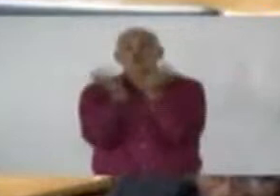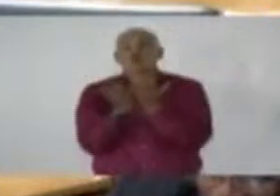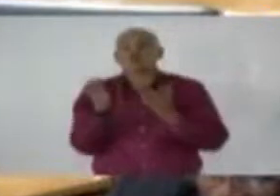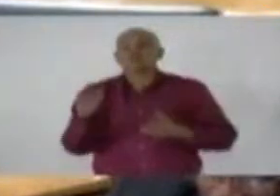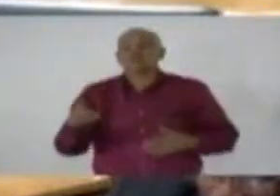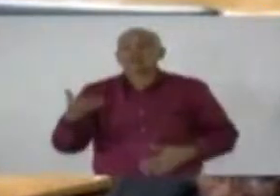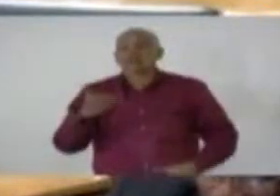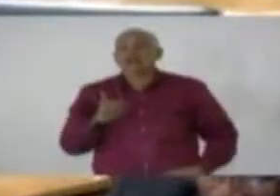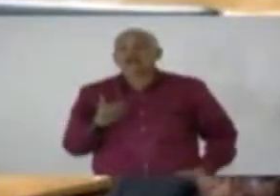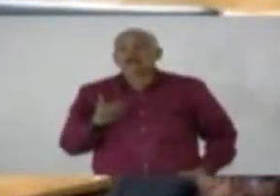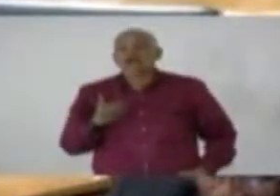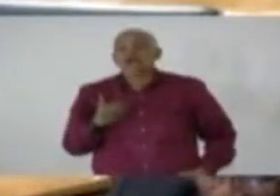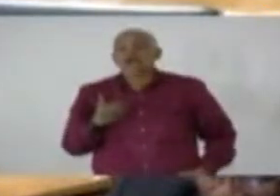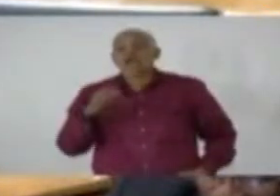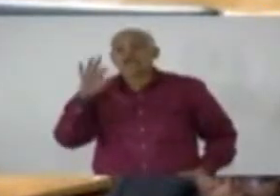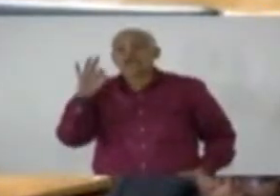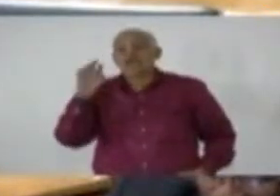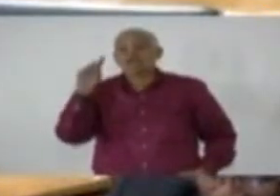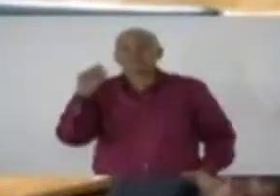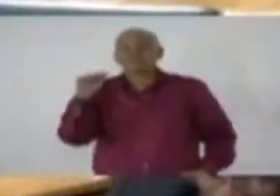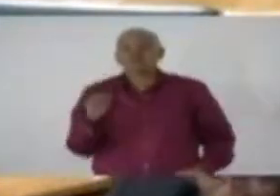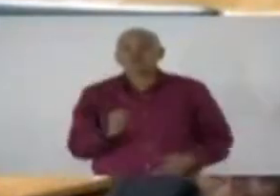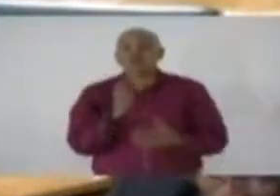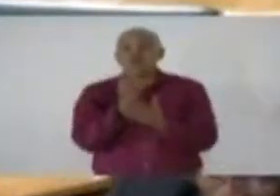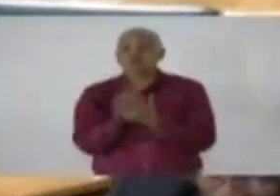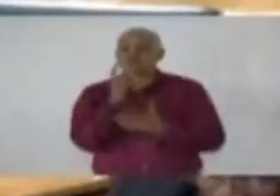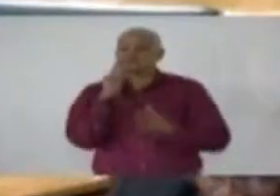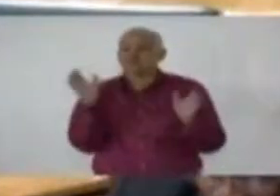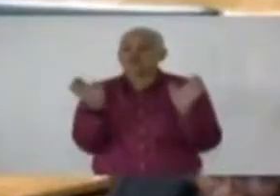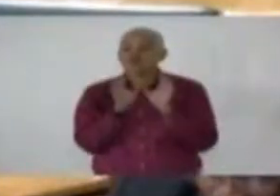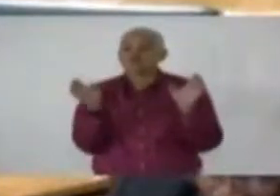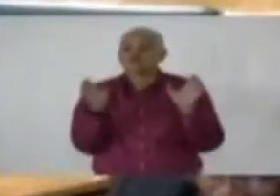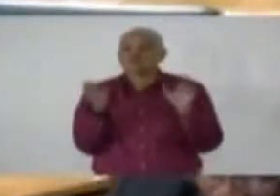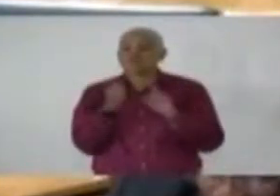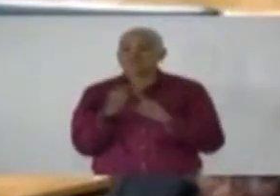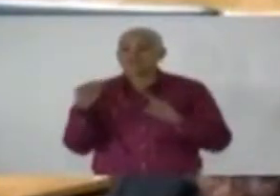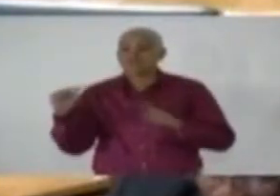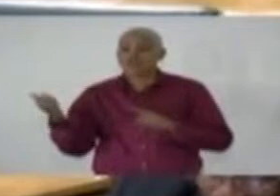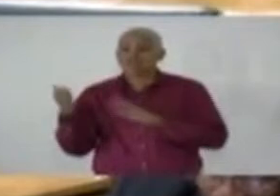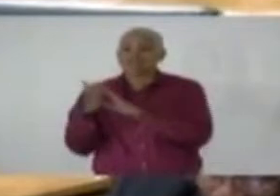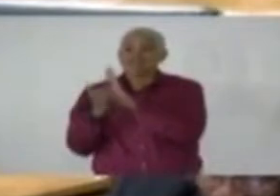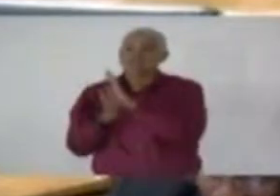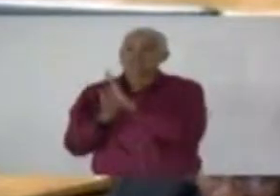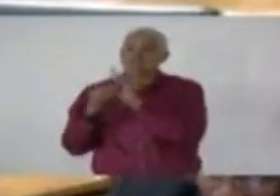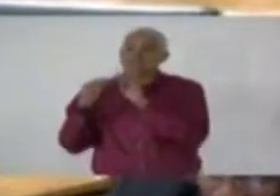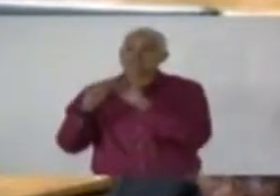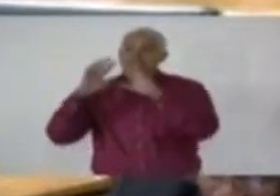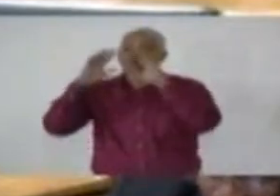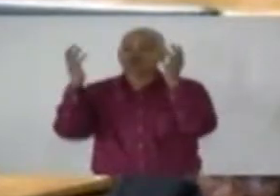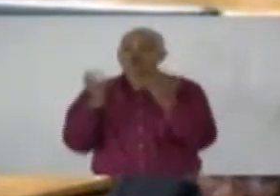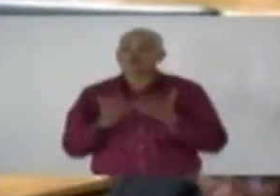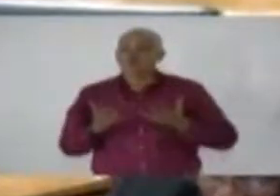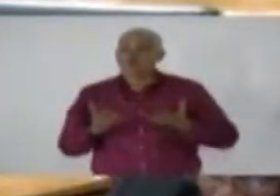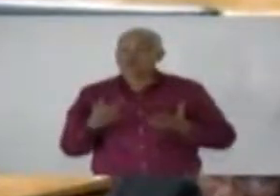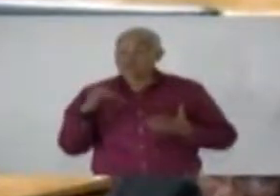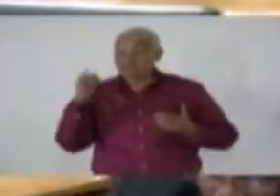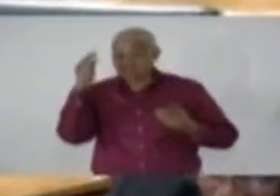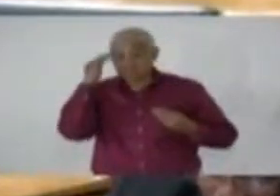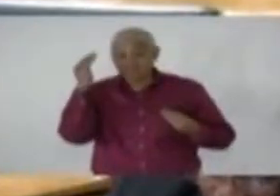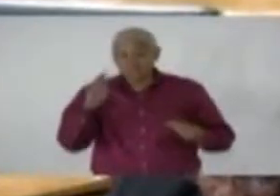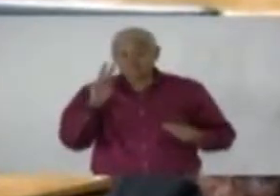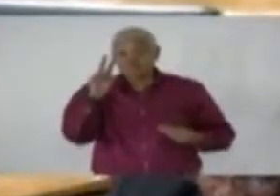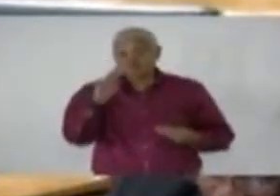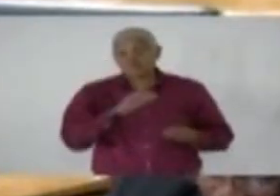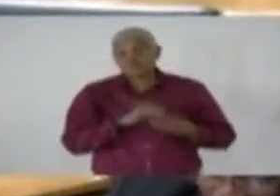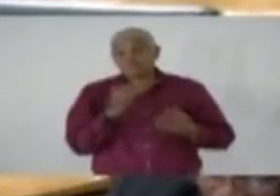that have the FDA approval to accredit other agencies in the world. And I think 2 of them,